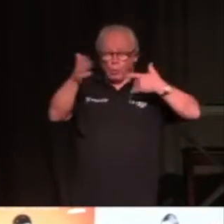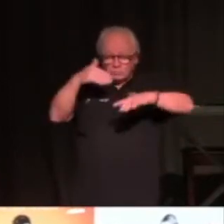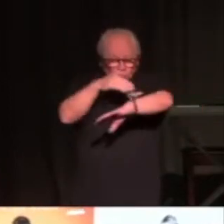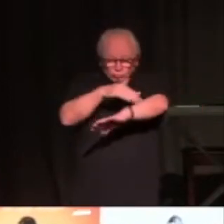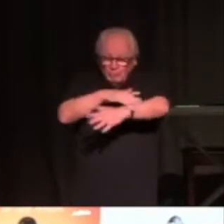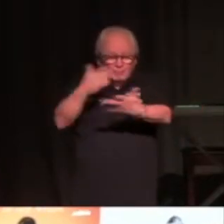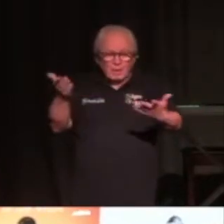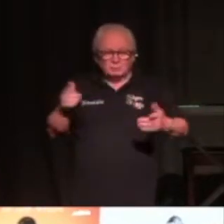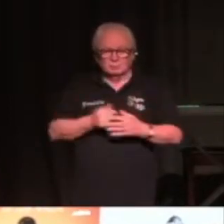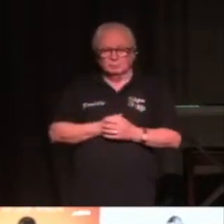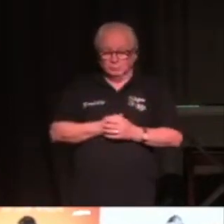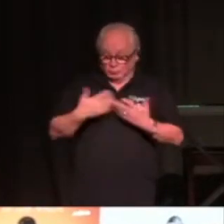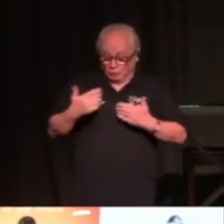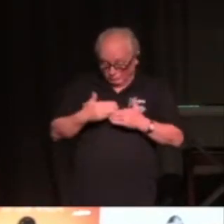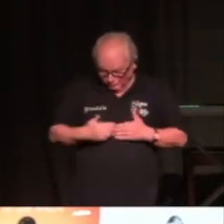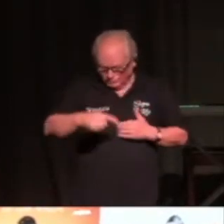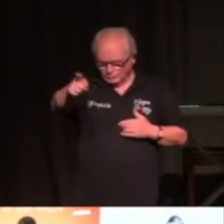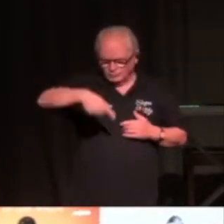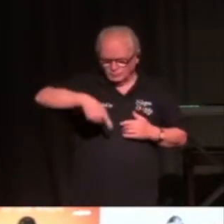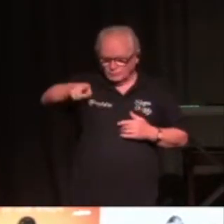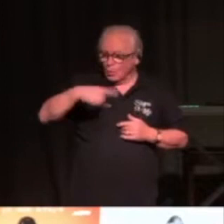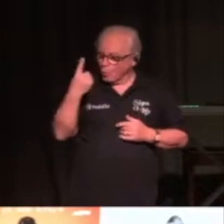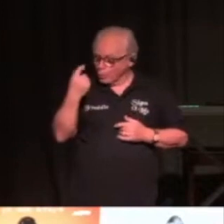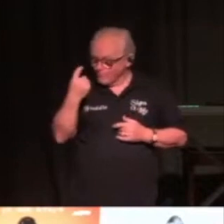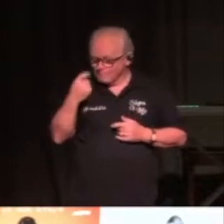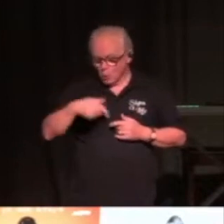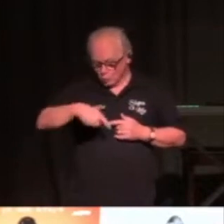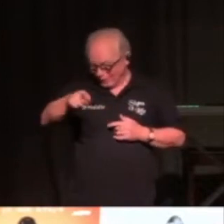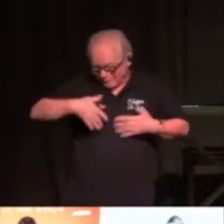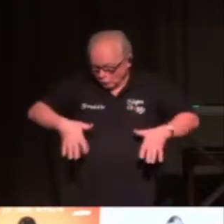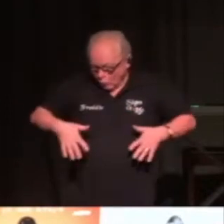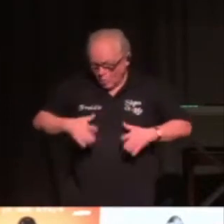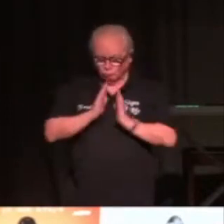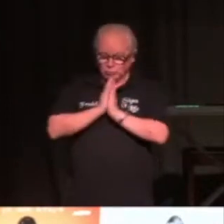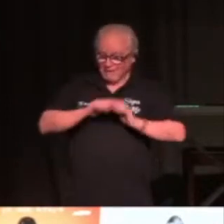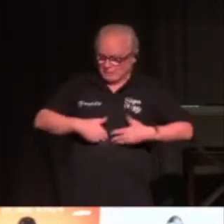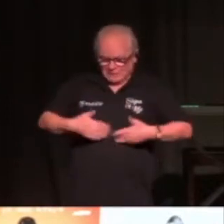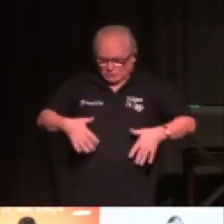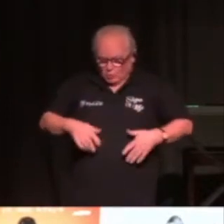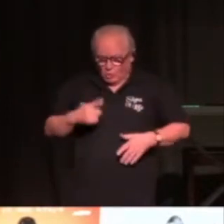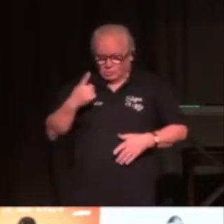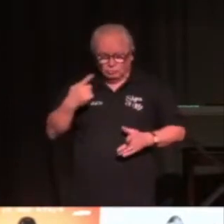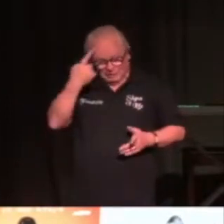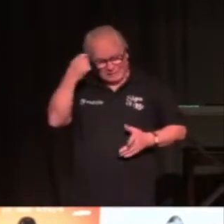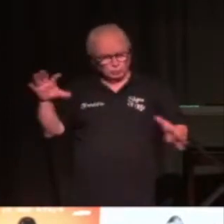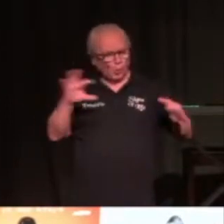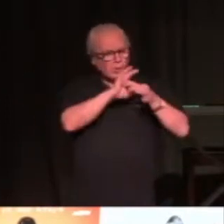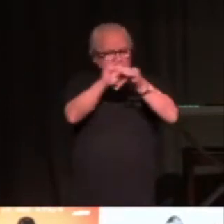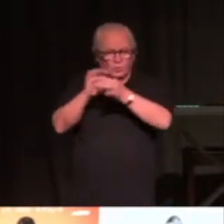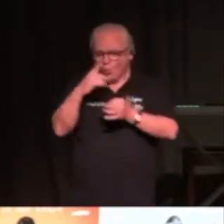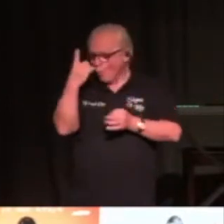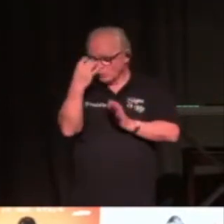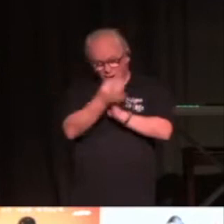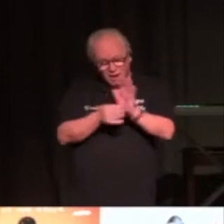There is 1 week left for you to join us in this prayer time and fasting. Even it's only 1 hour a day for the